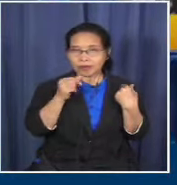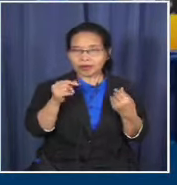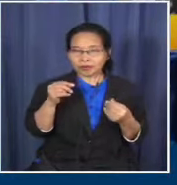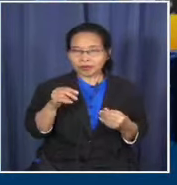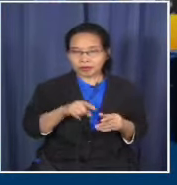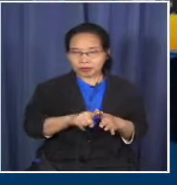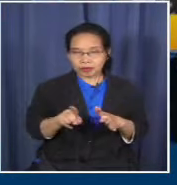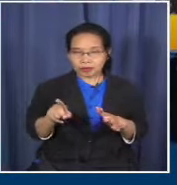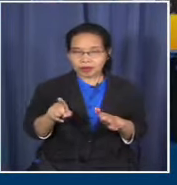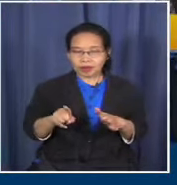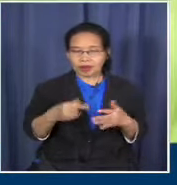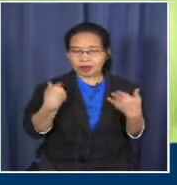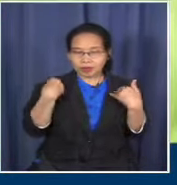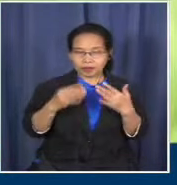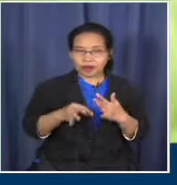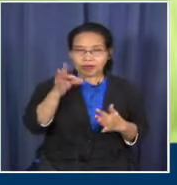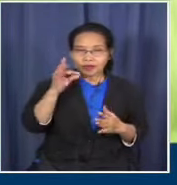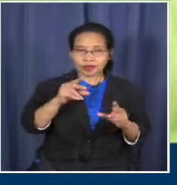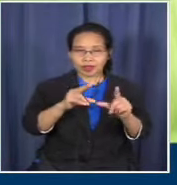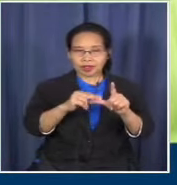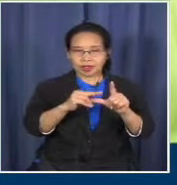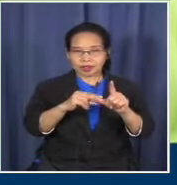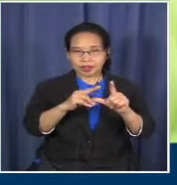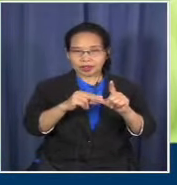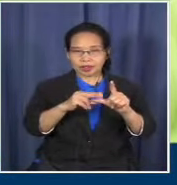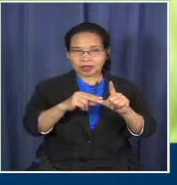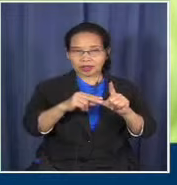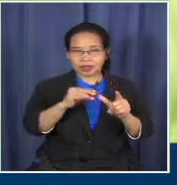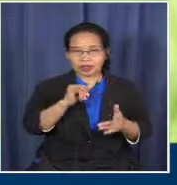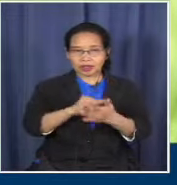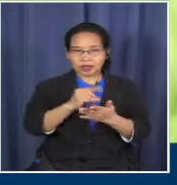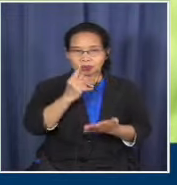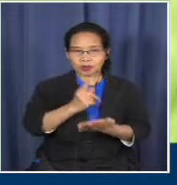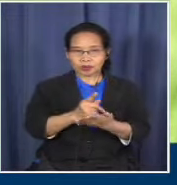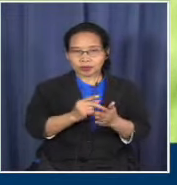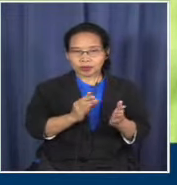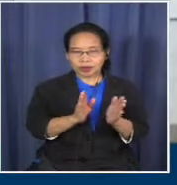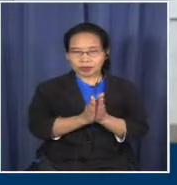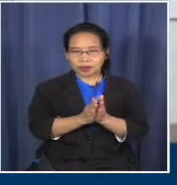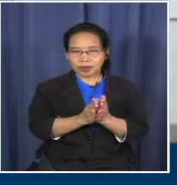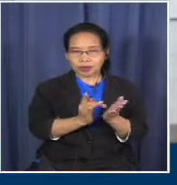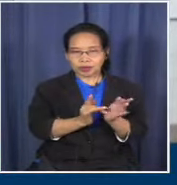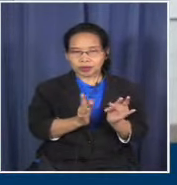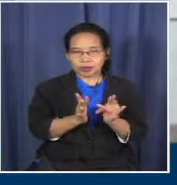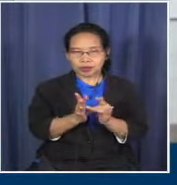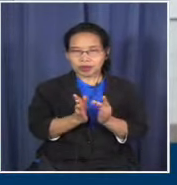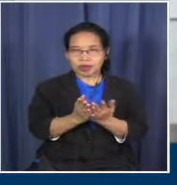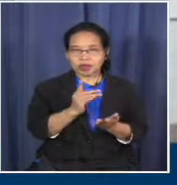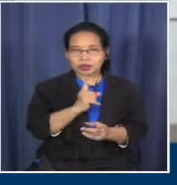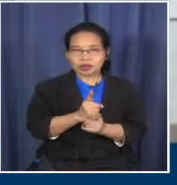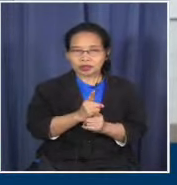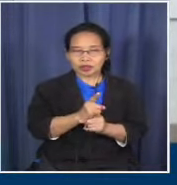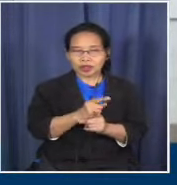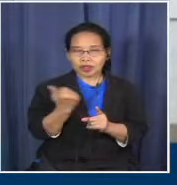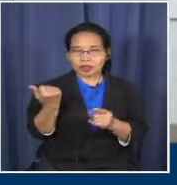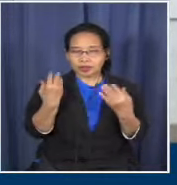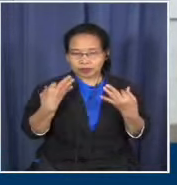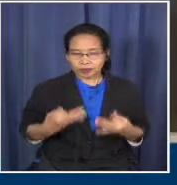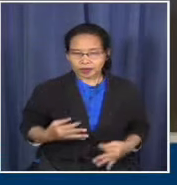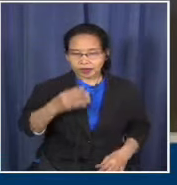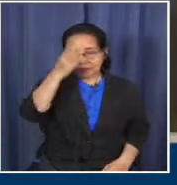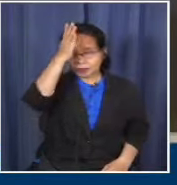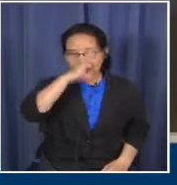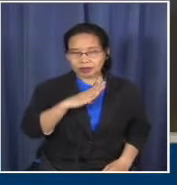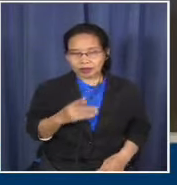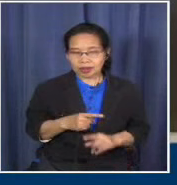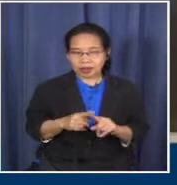I have found the link that proves the Bible is authentic. Iba ang laman ng tao. Proves that